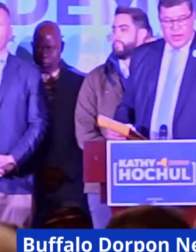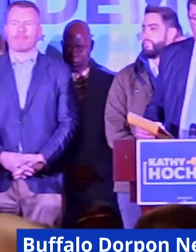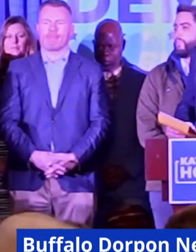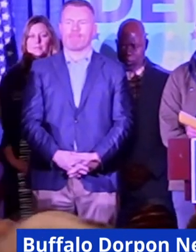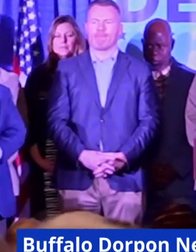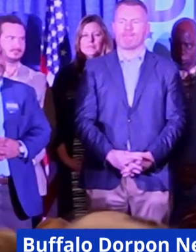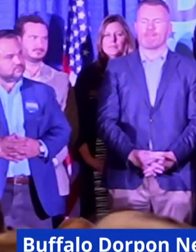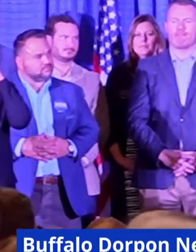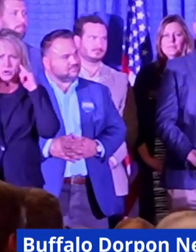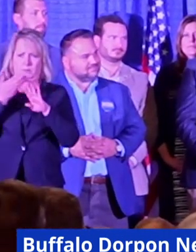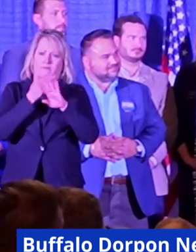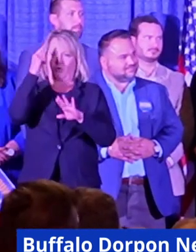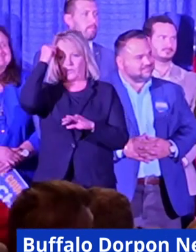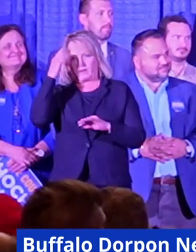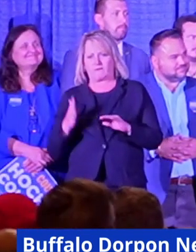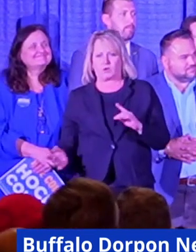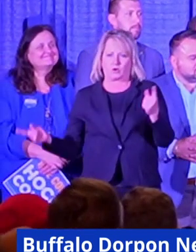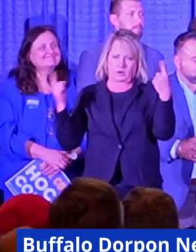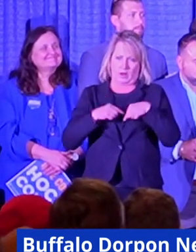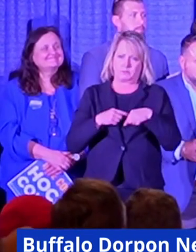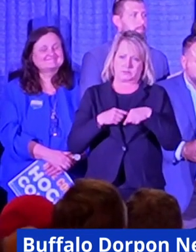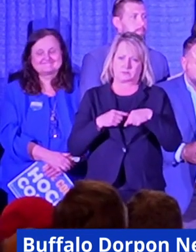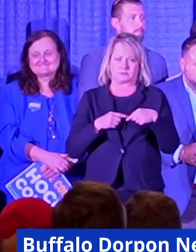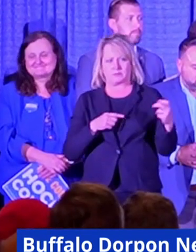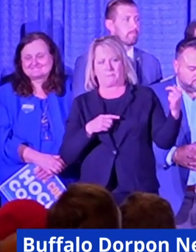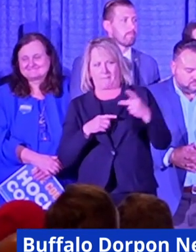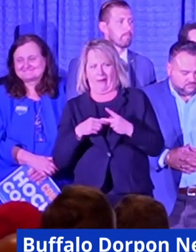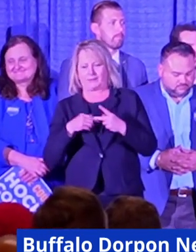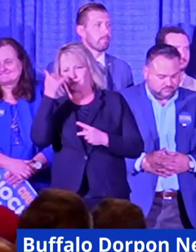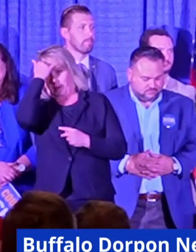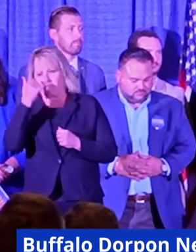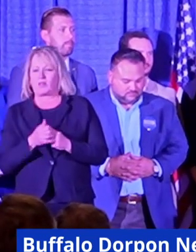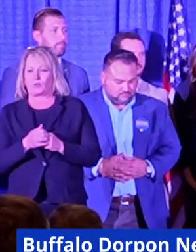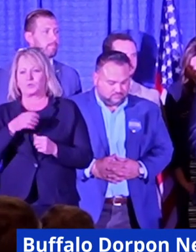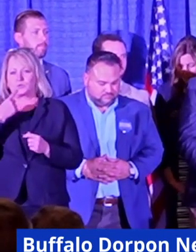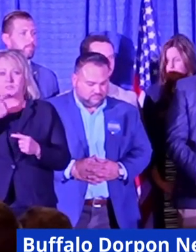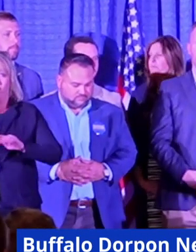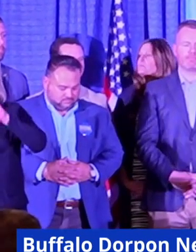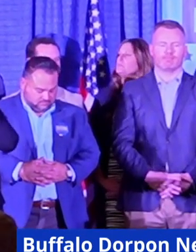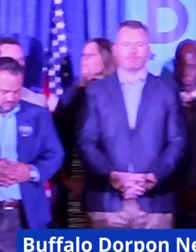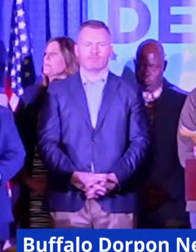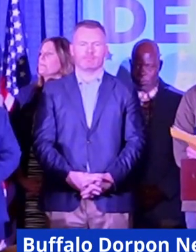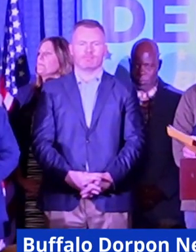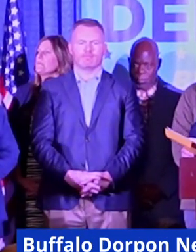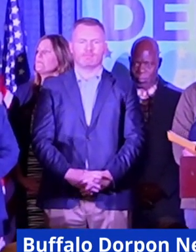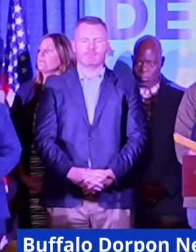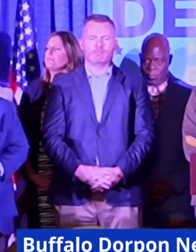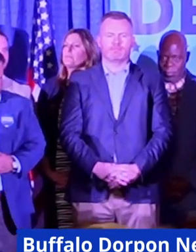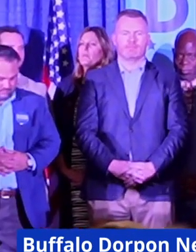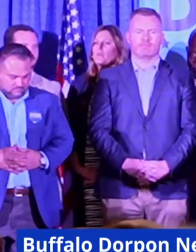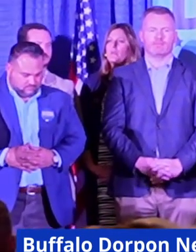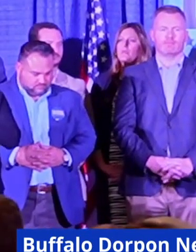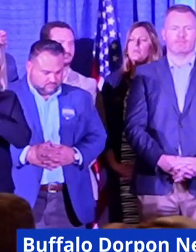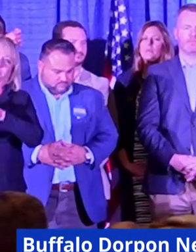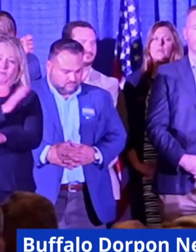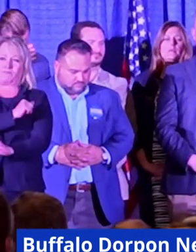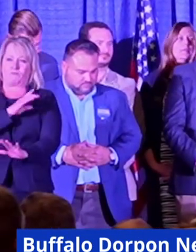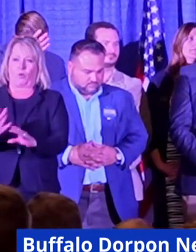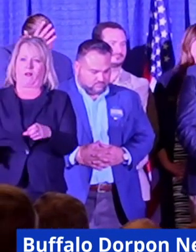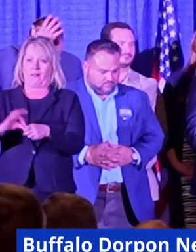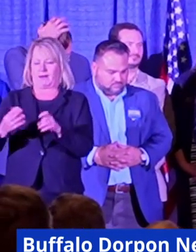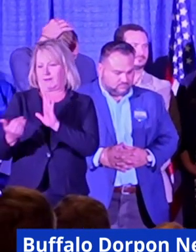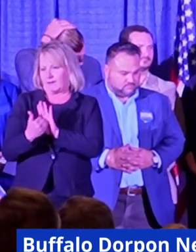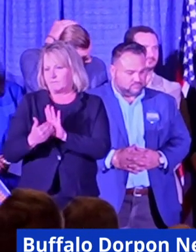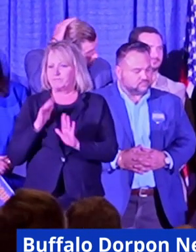Before we bring our friend the governor in back to Buffalo to say hello to us one last time before she gets reelected. Our